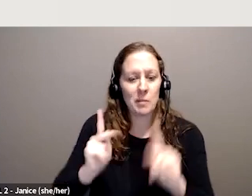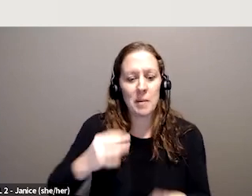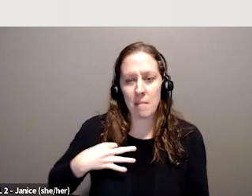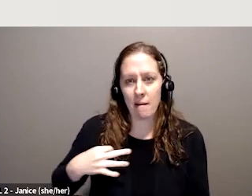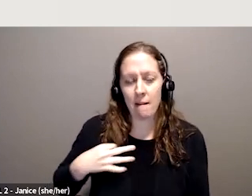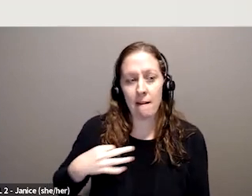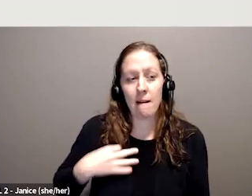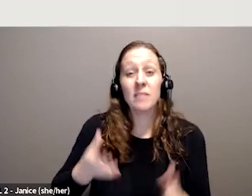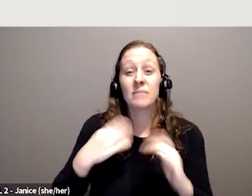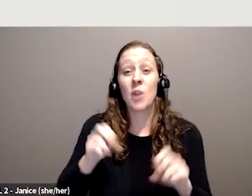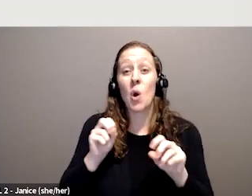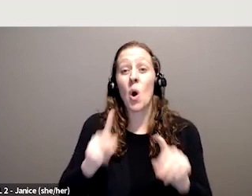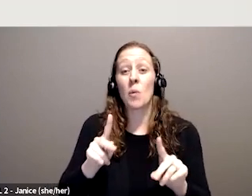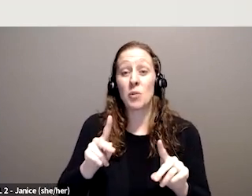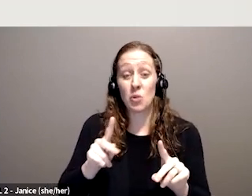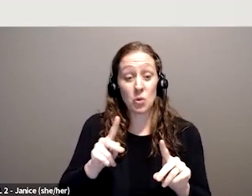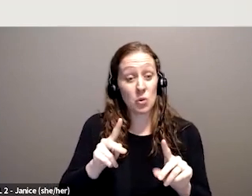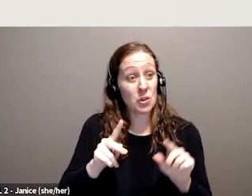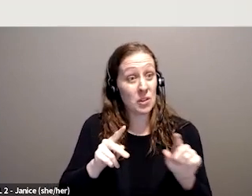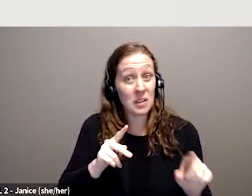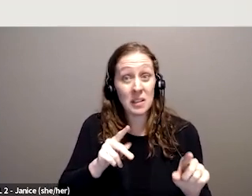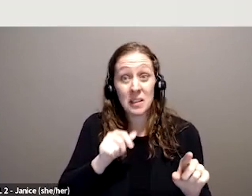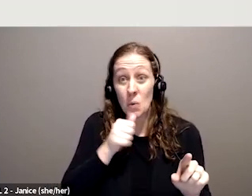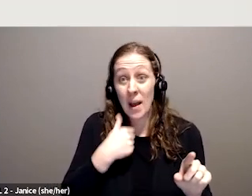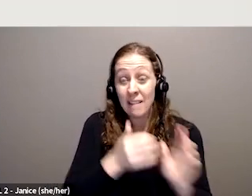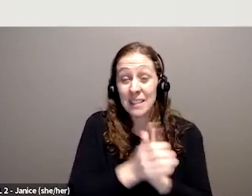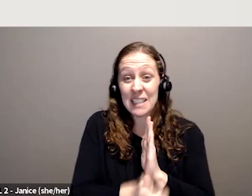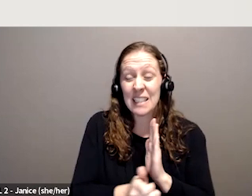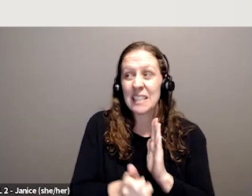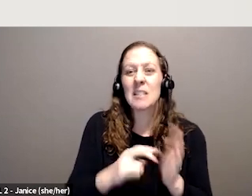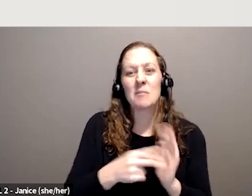fewer opportunities for people without the needed job skills,